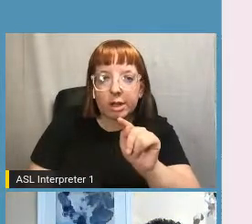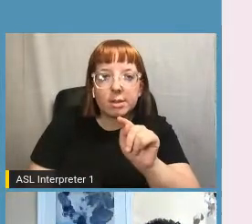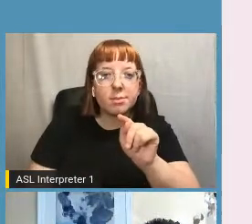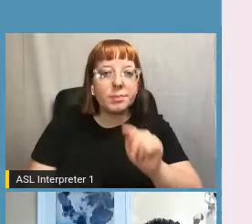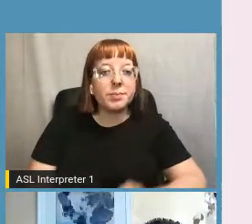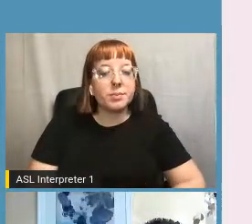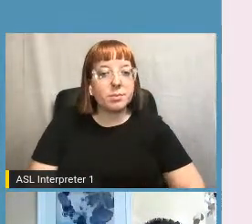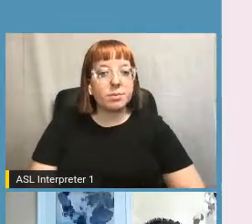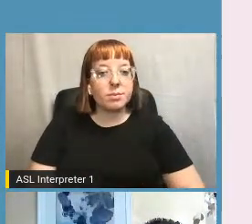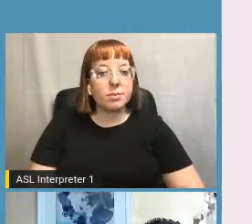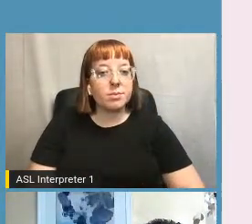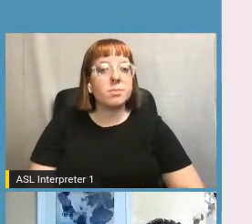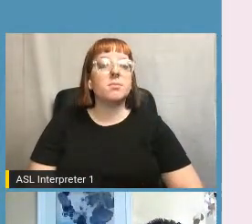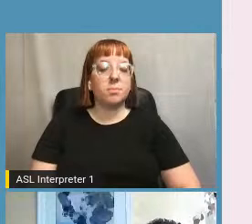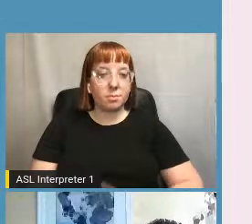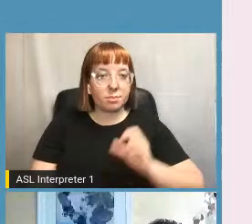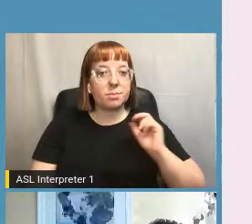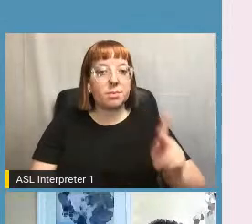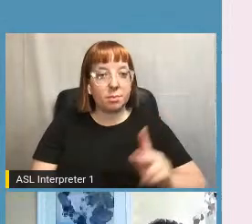Great.